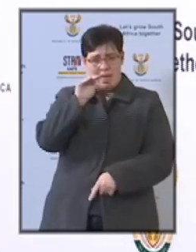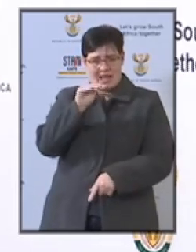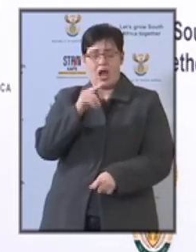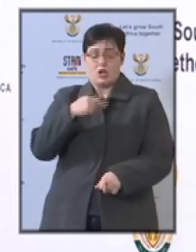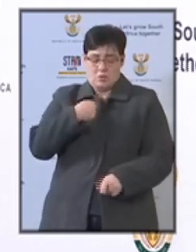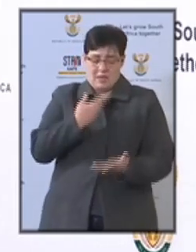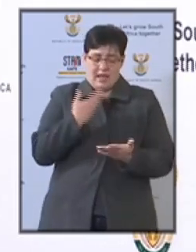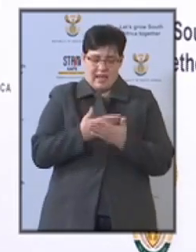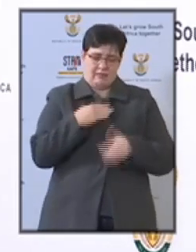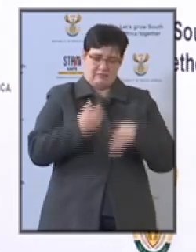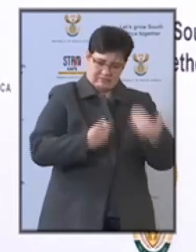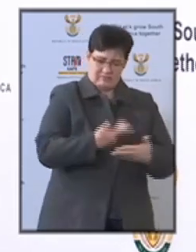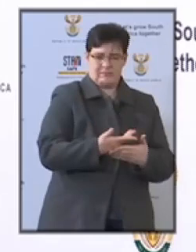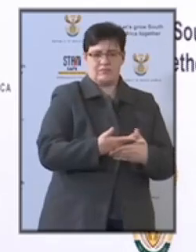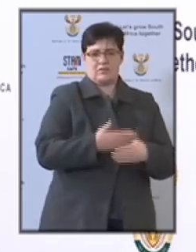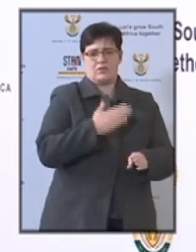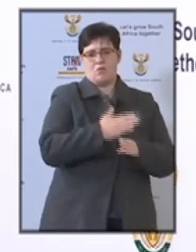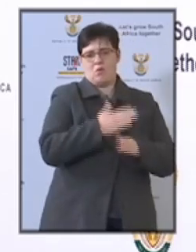encourage that